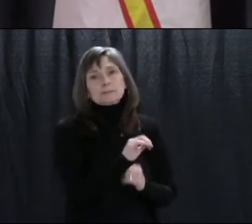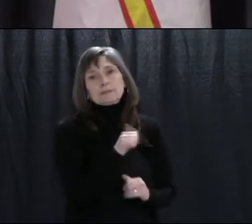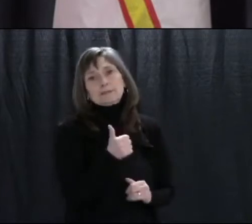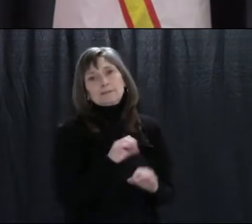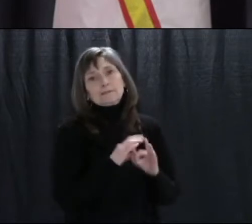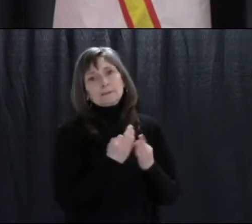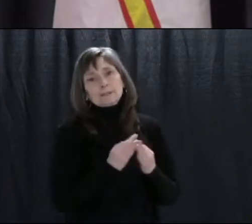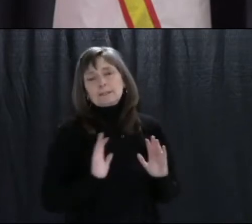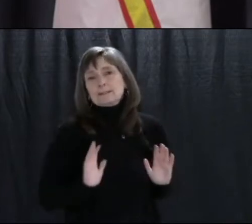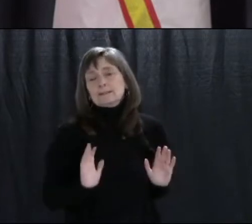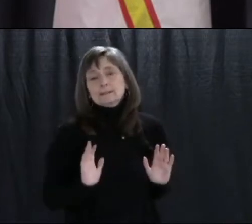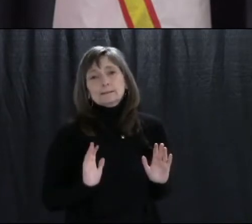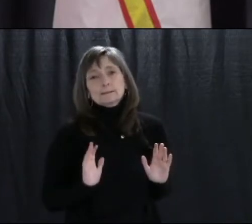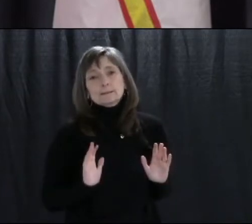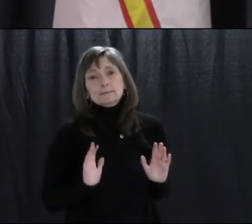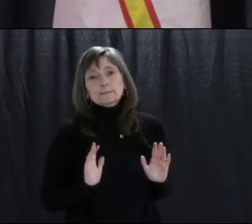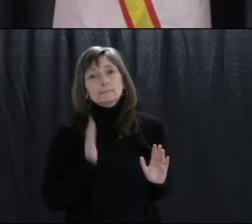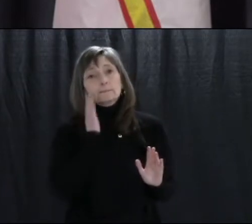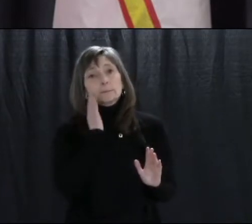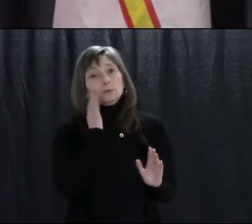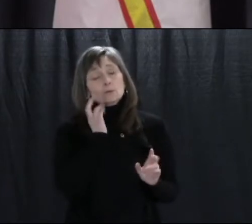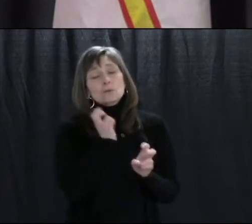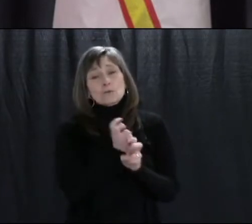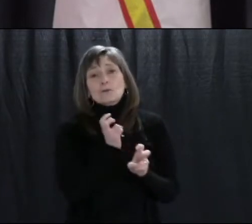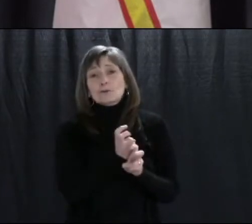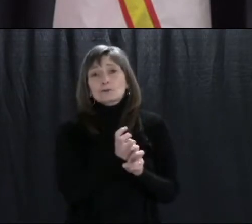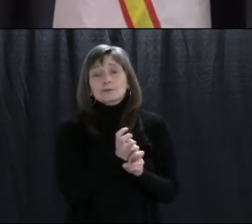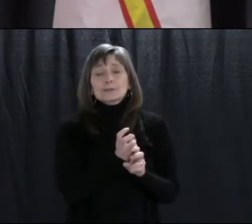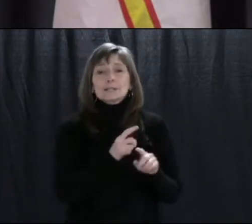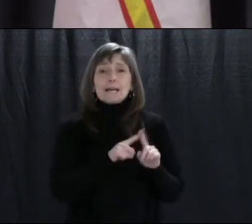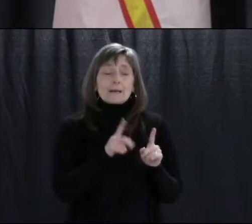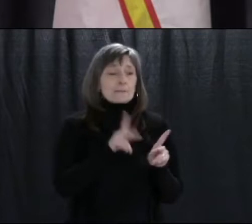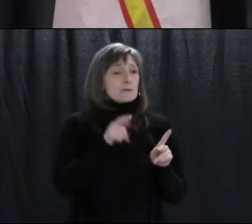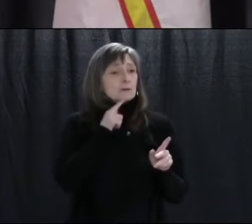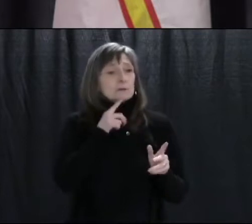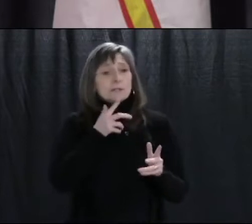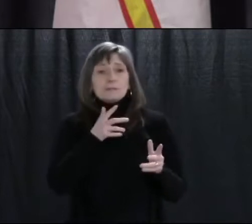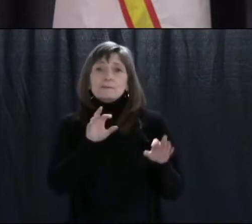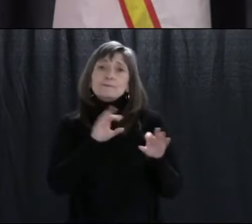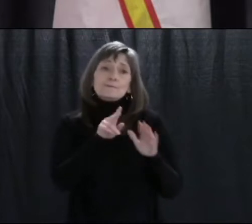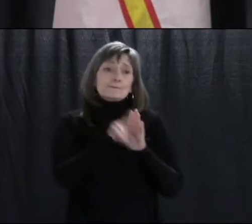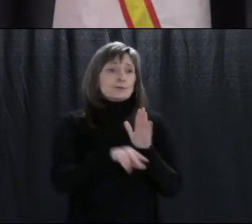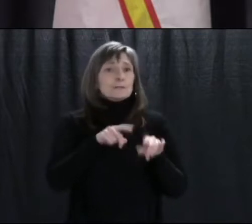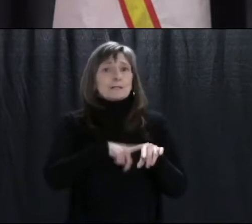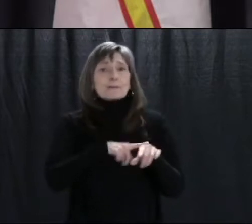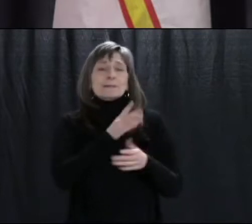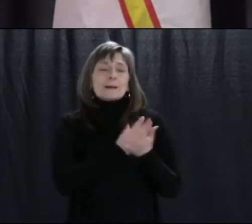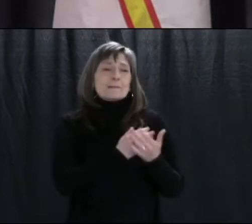is difficult, but we know how people interact very differently in those funeral settings.